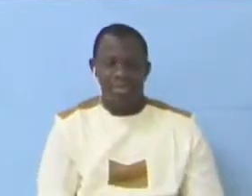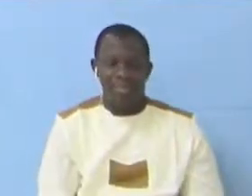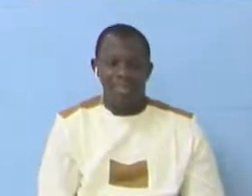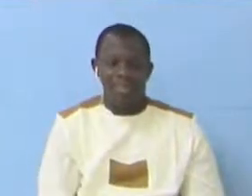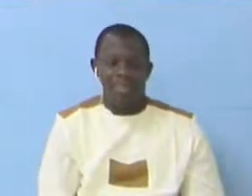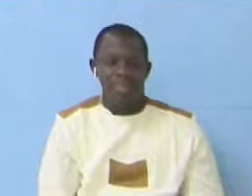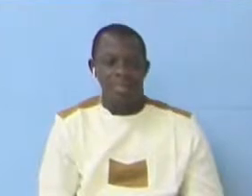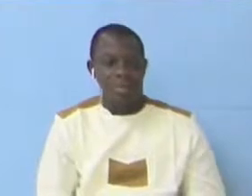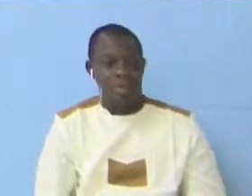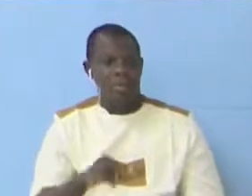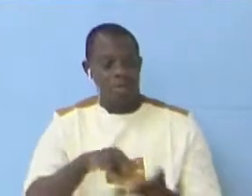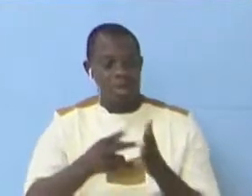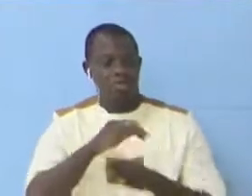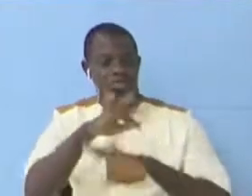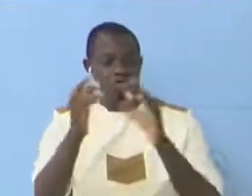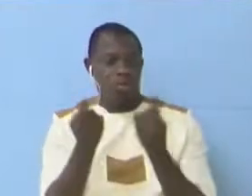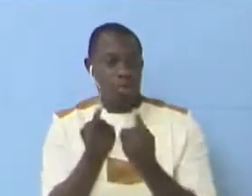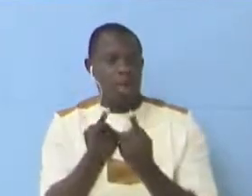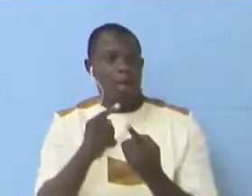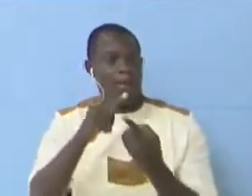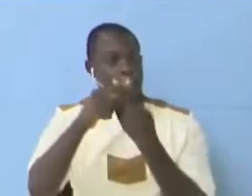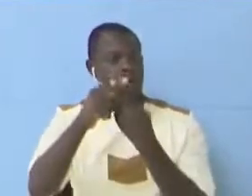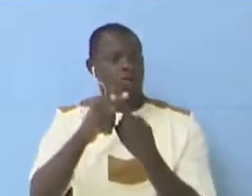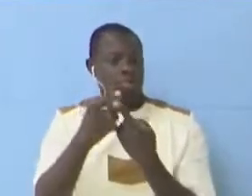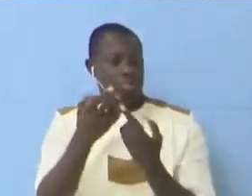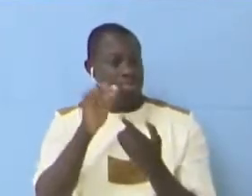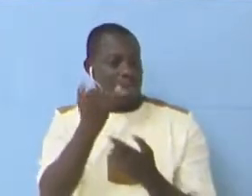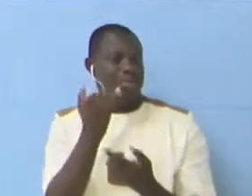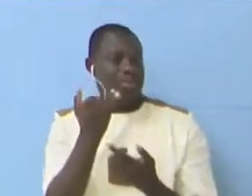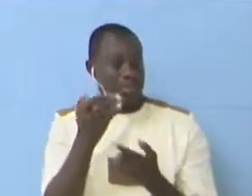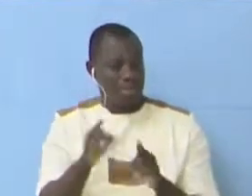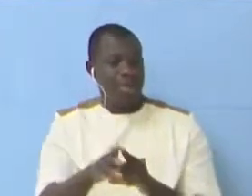That's plausible, isn't it? Yes, it's a plausible denial.